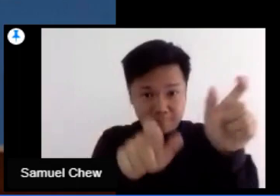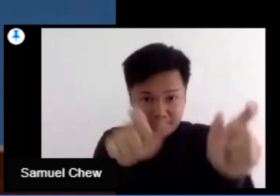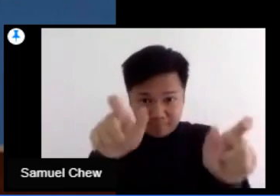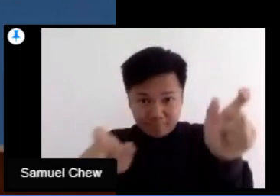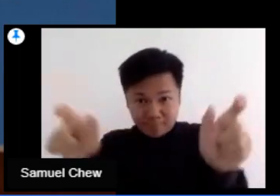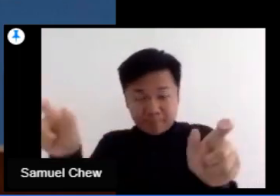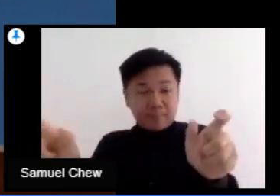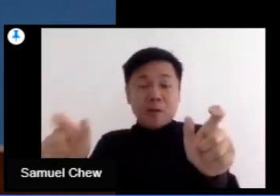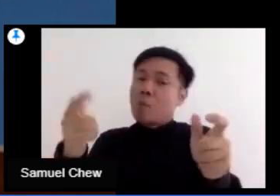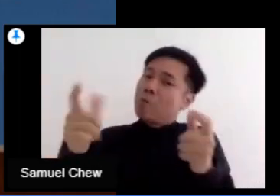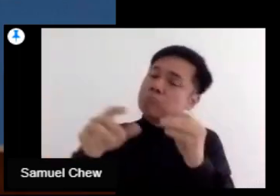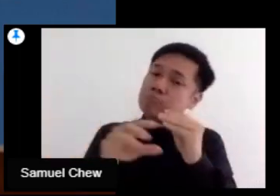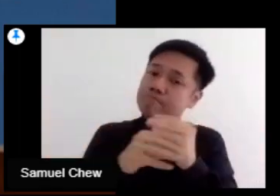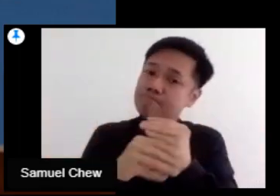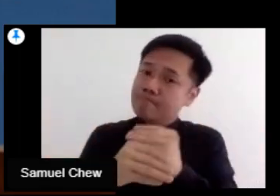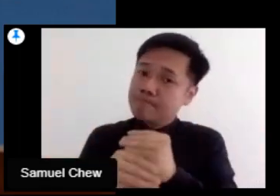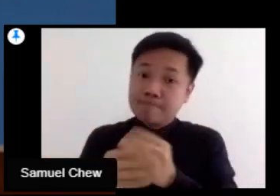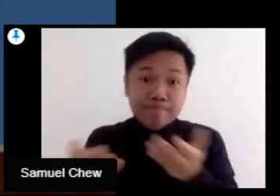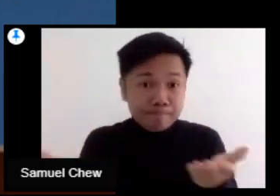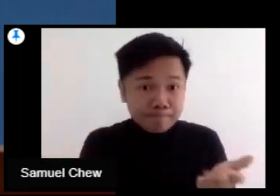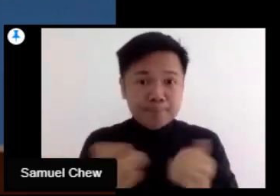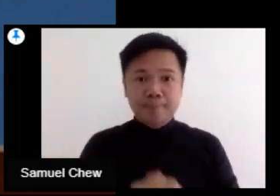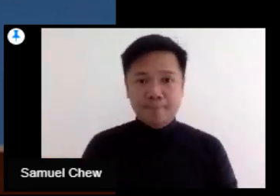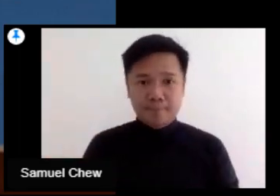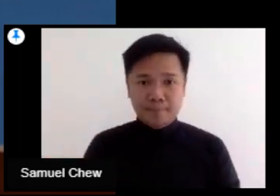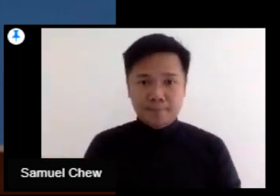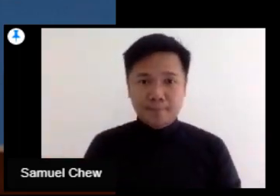to address this committee.